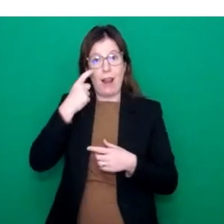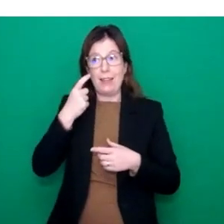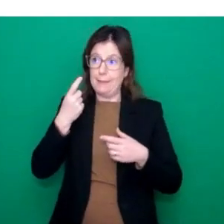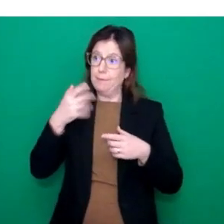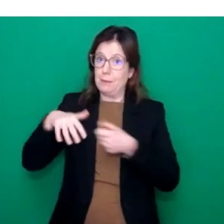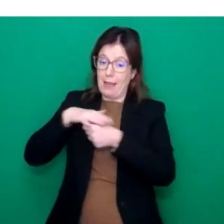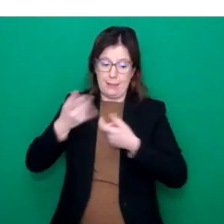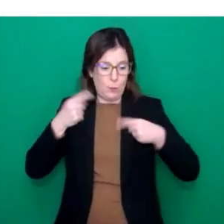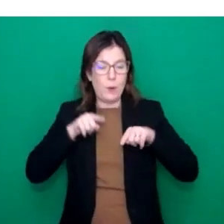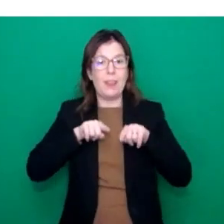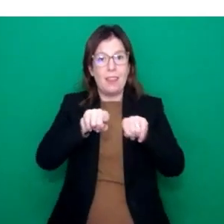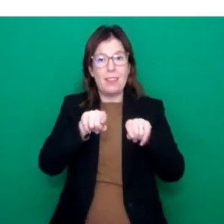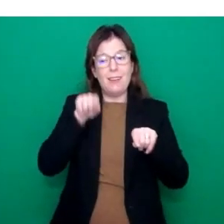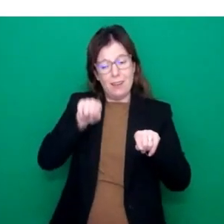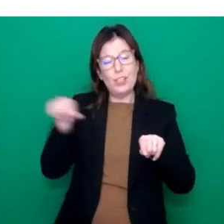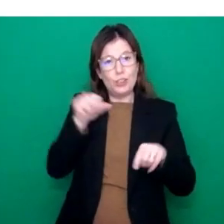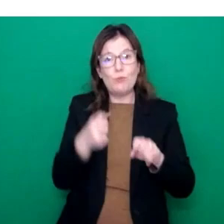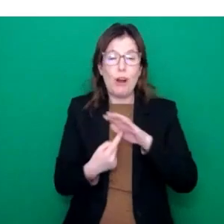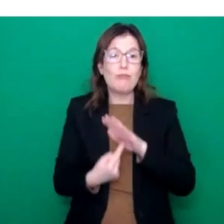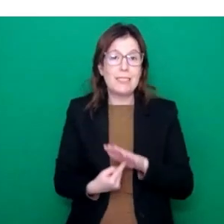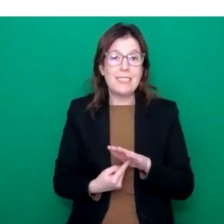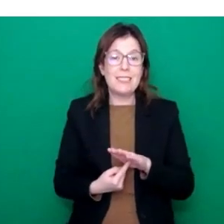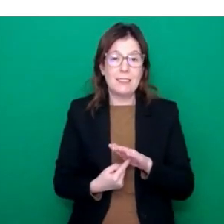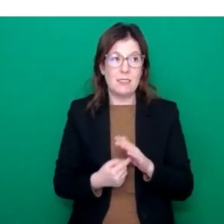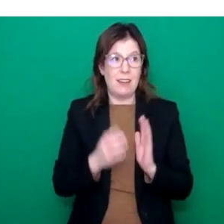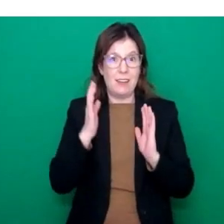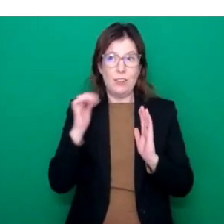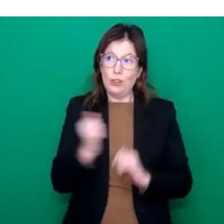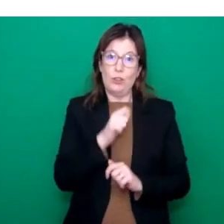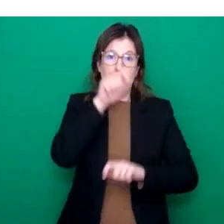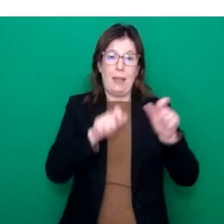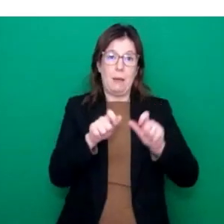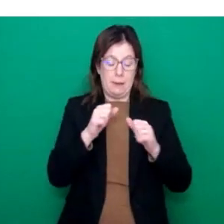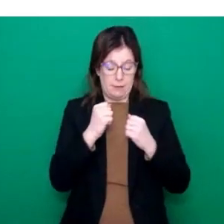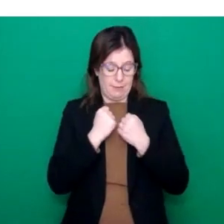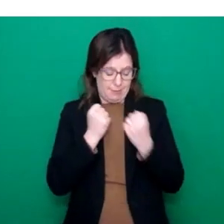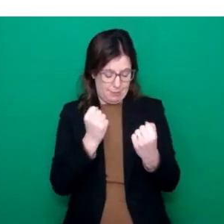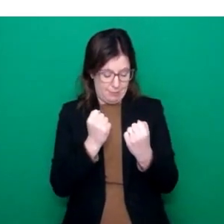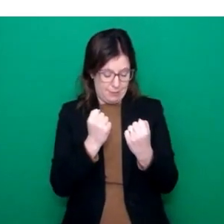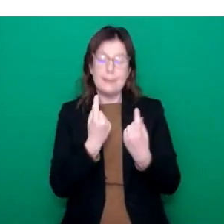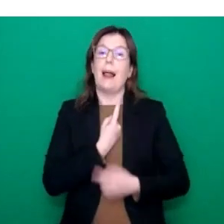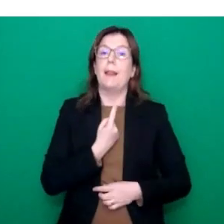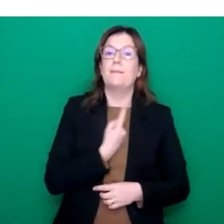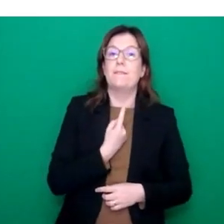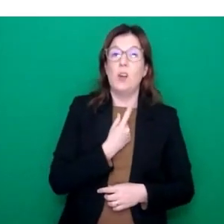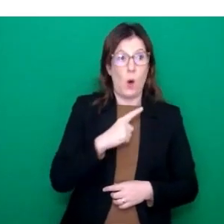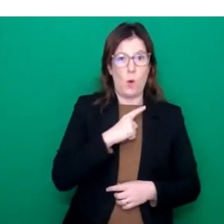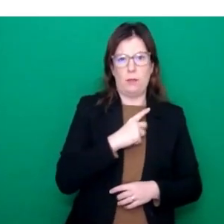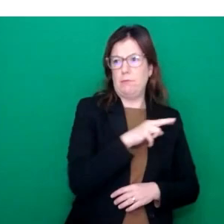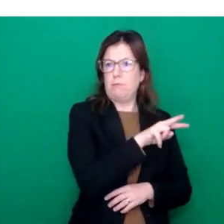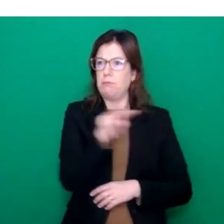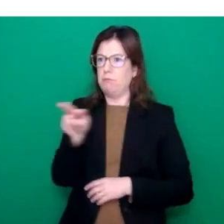it needs to be prioritized, and people need to actually think about looking at themselves. So we're always looking outwards at the other, the